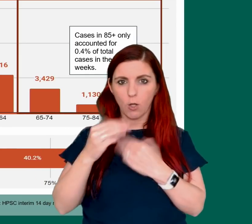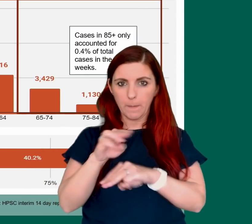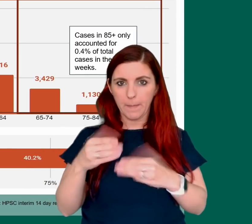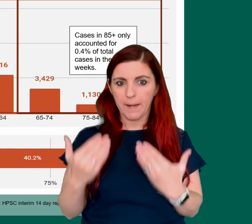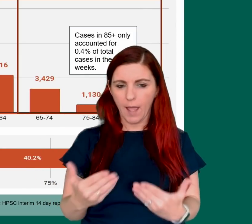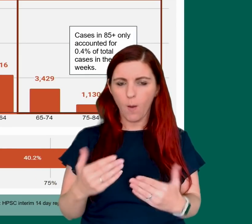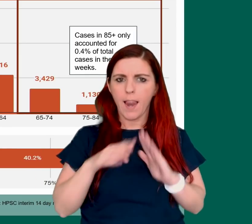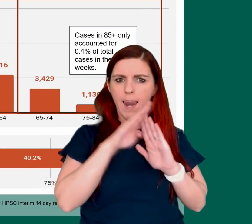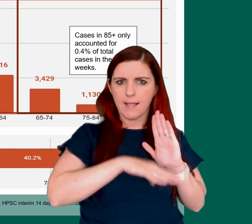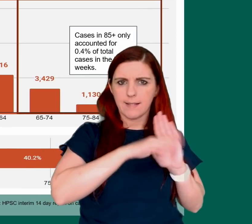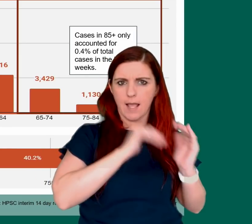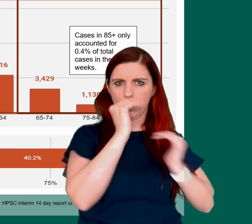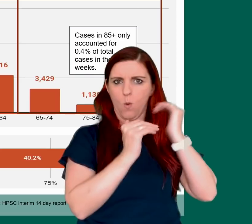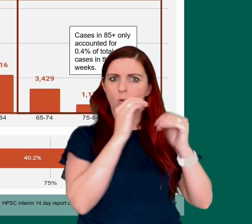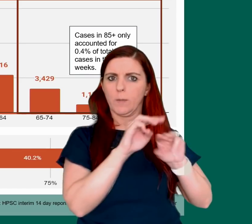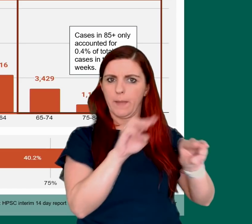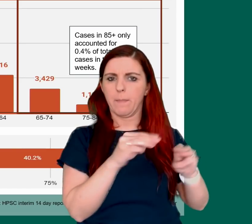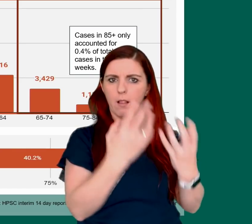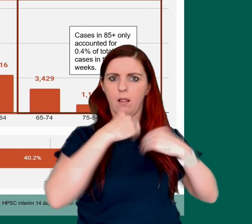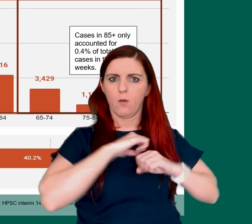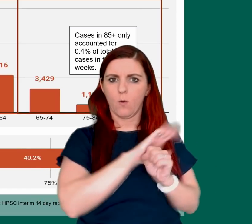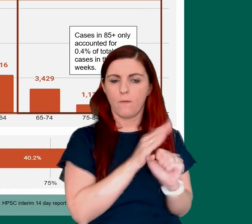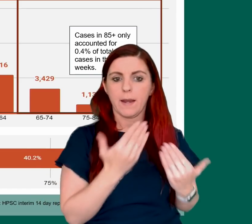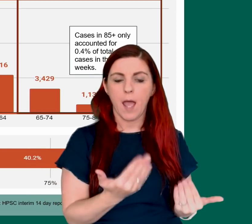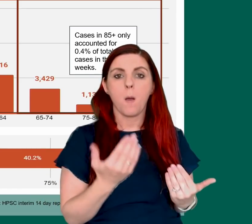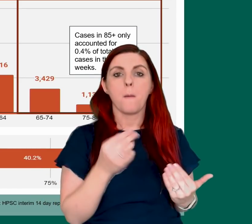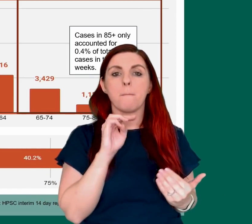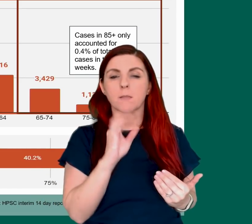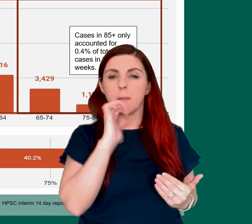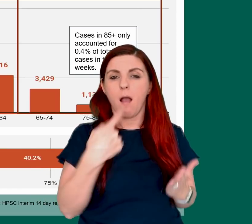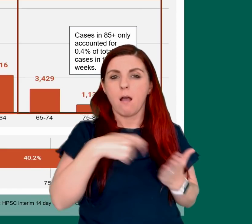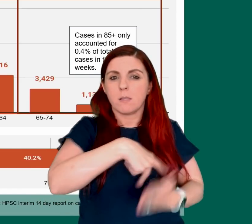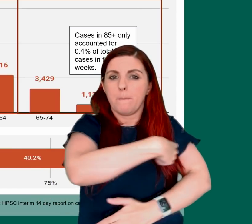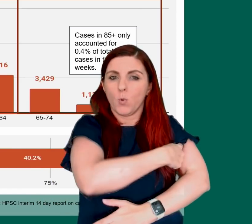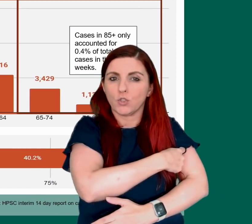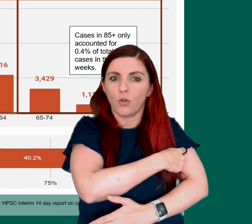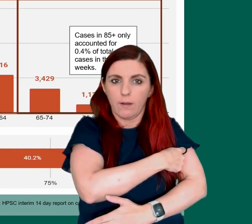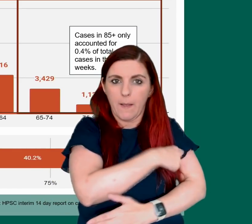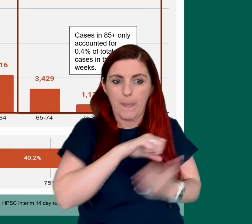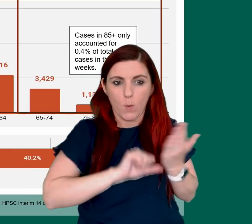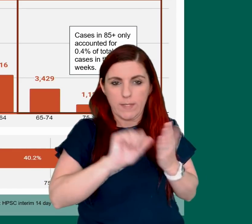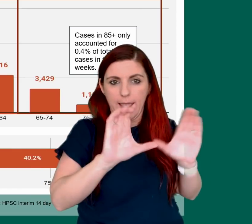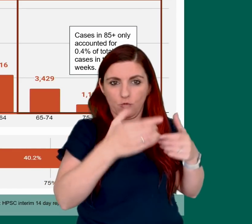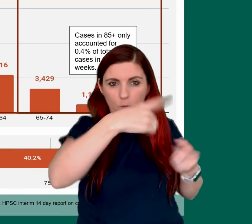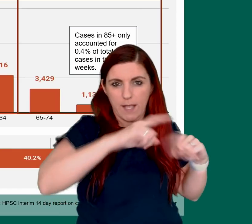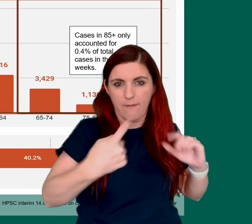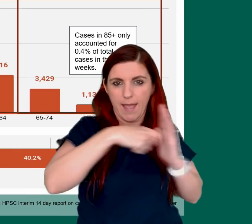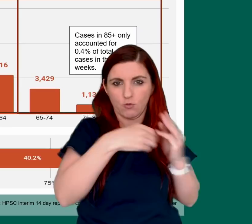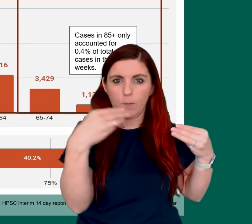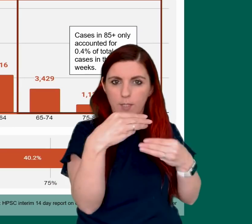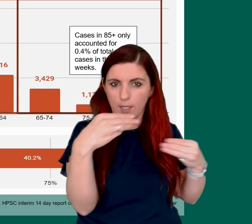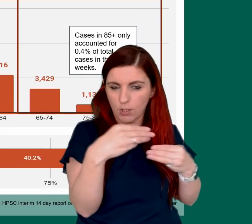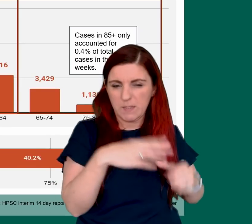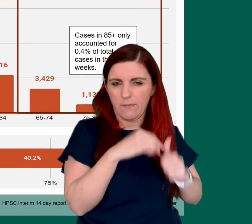fewer cases in older population, perhaps because of the effect of the booster, the additional protection of boosters giving particularly older